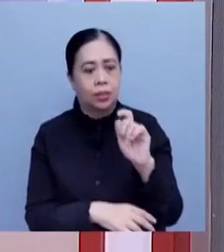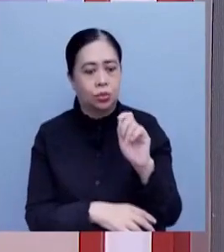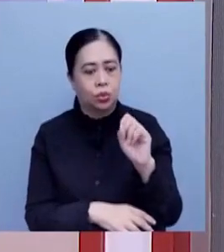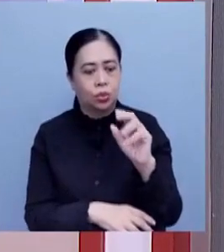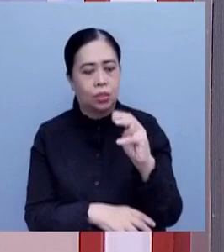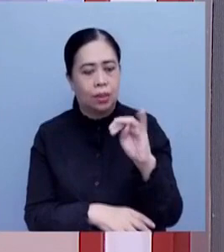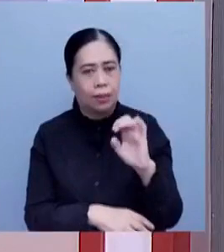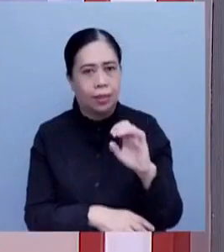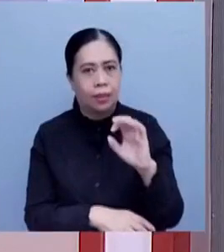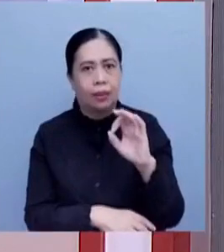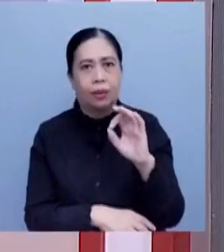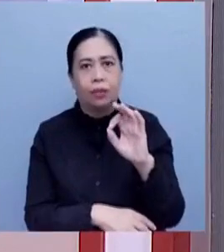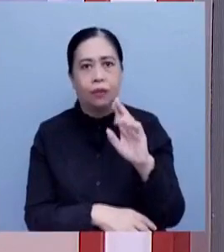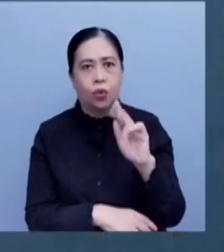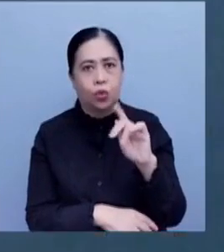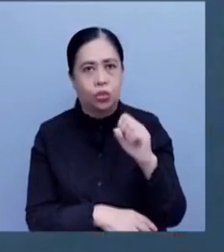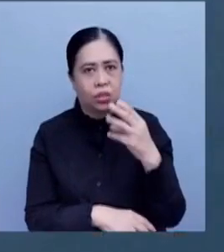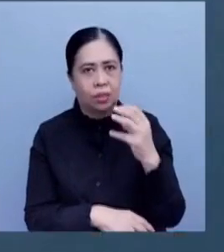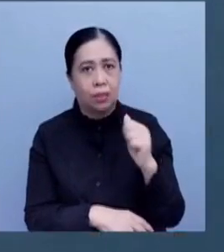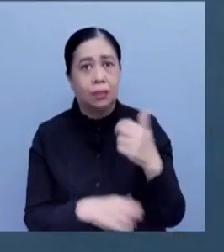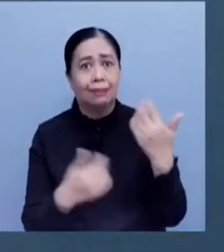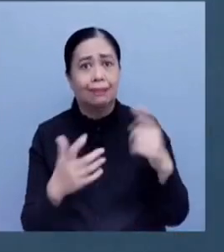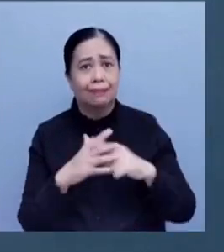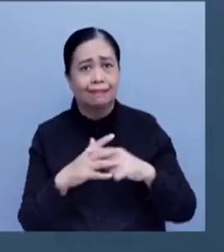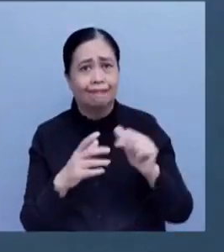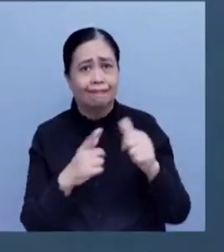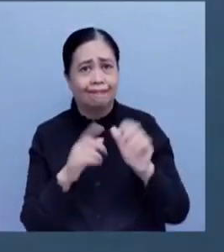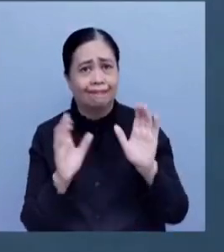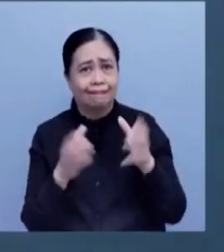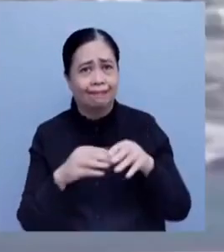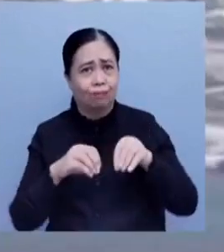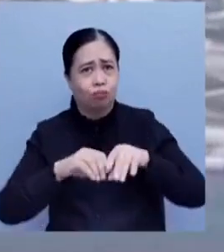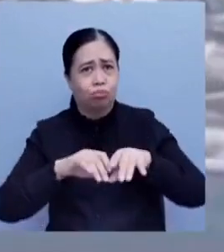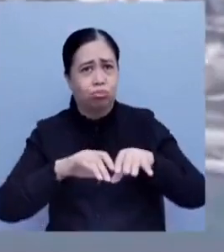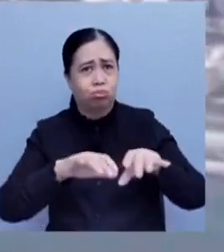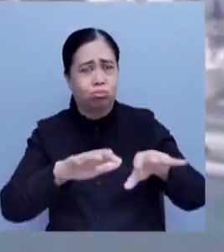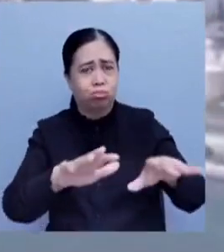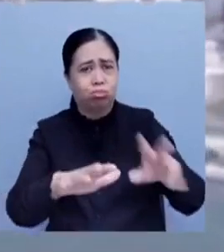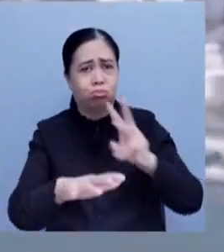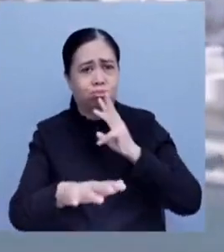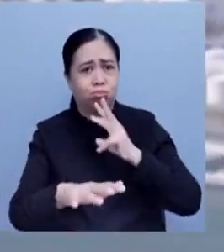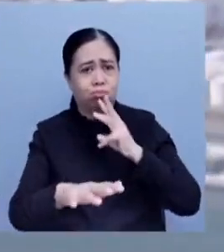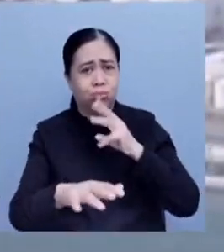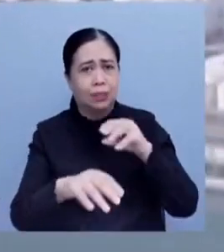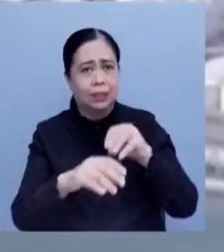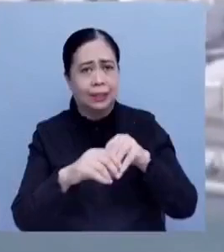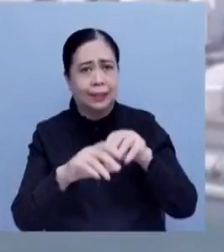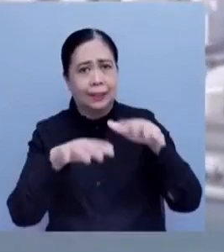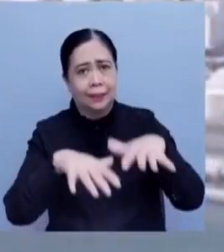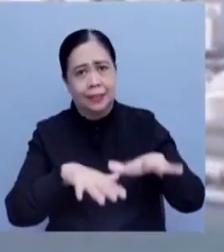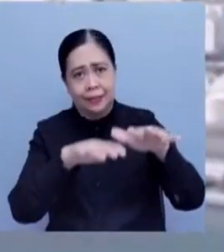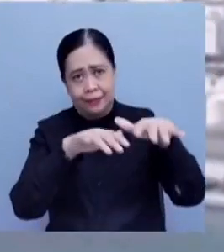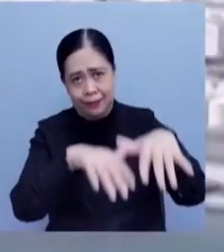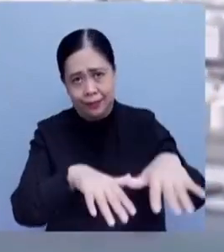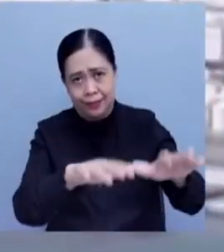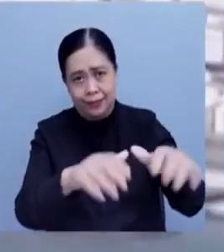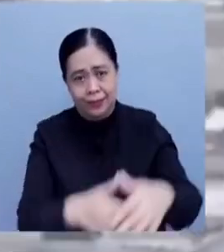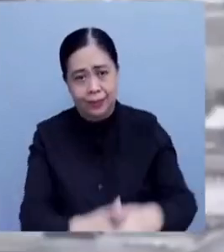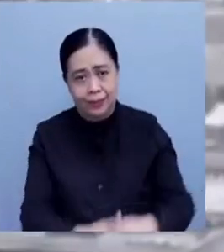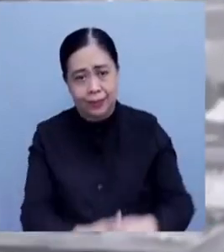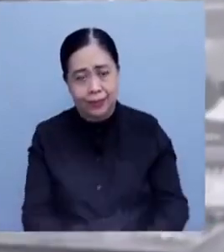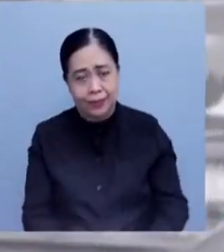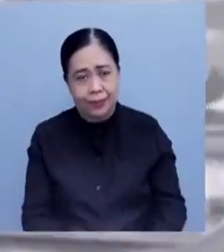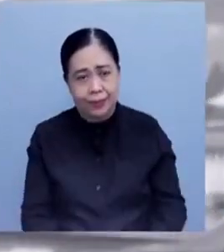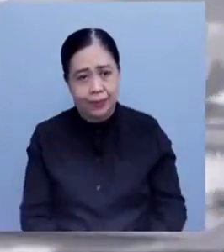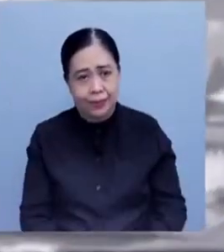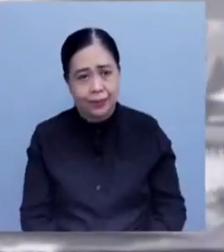plant has begun releasing its first batch of treated radioactive water into the Pacific Ocean. The plant will